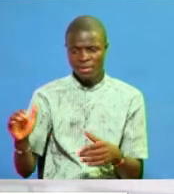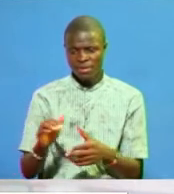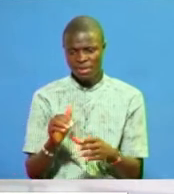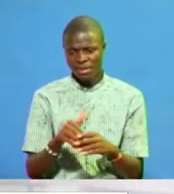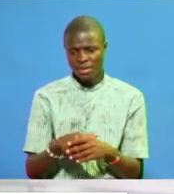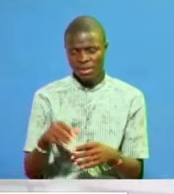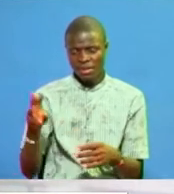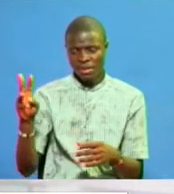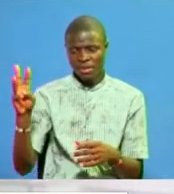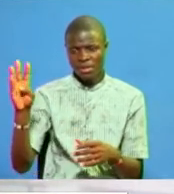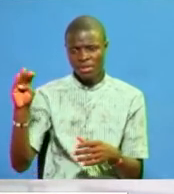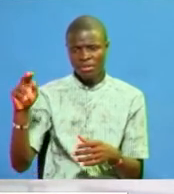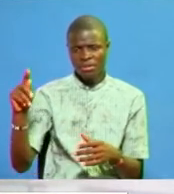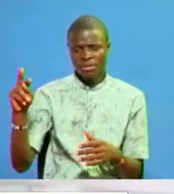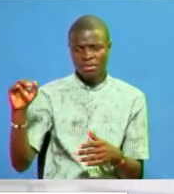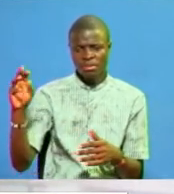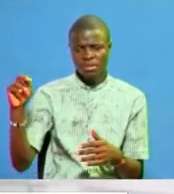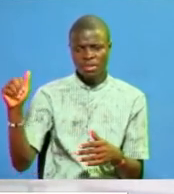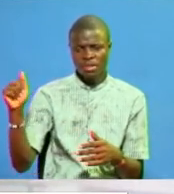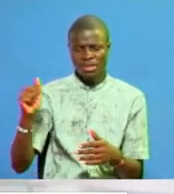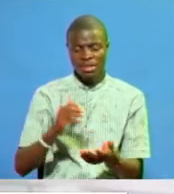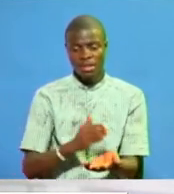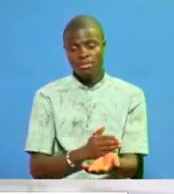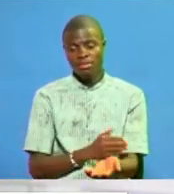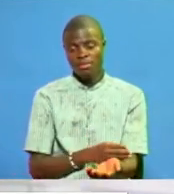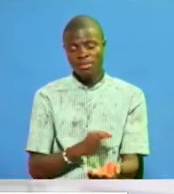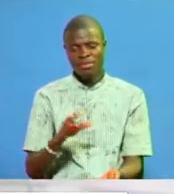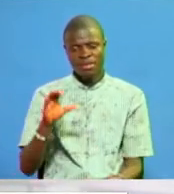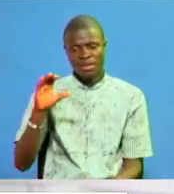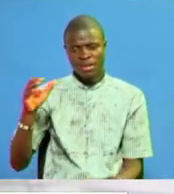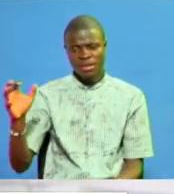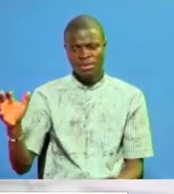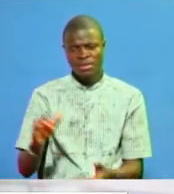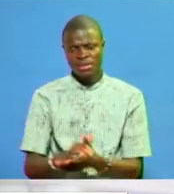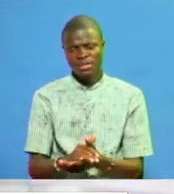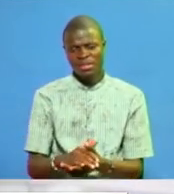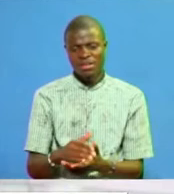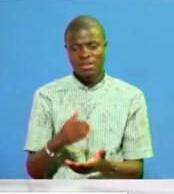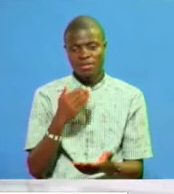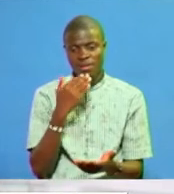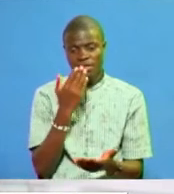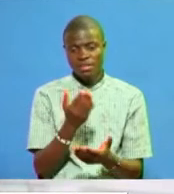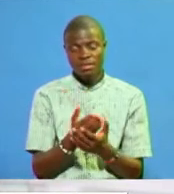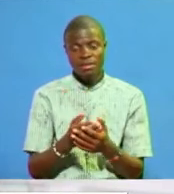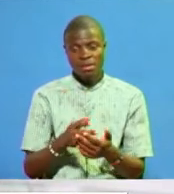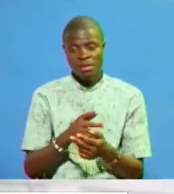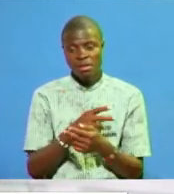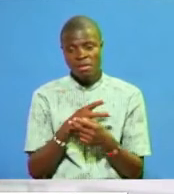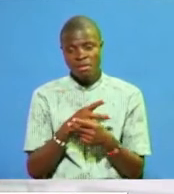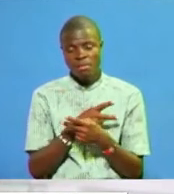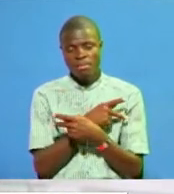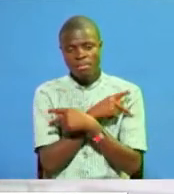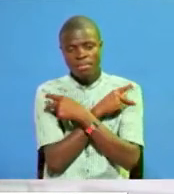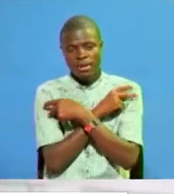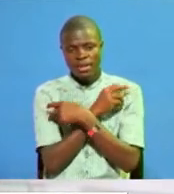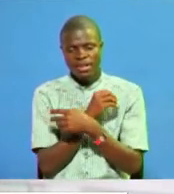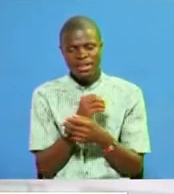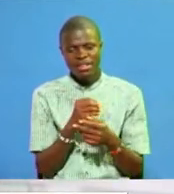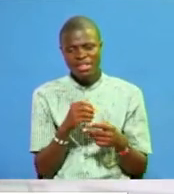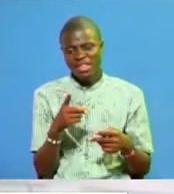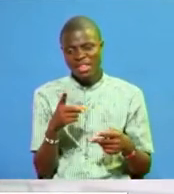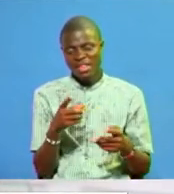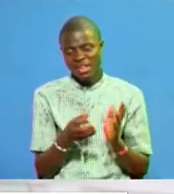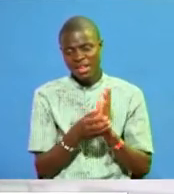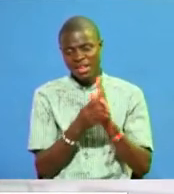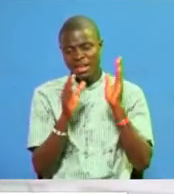easy operation and improvement of the county's economy. They have also expressed their pride in the leaders they elected, citing that the